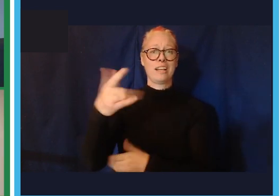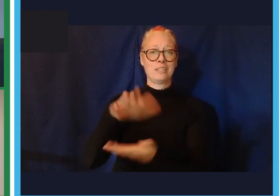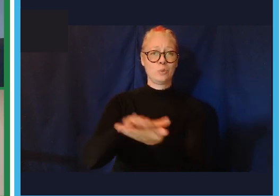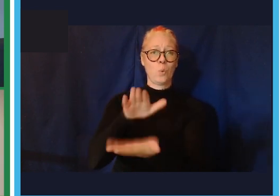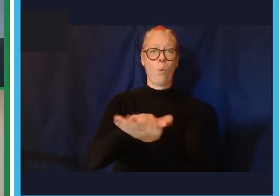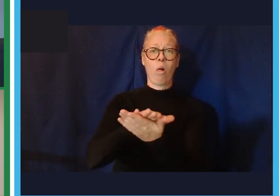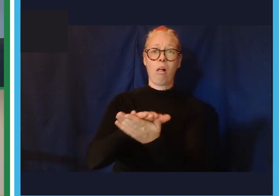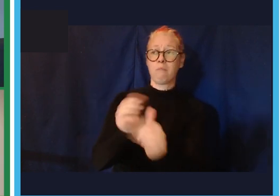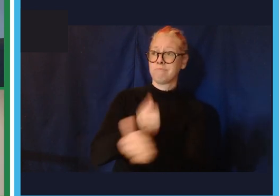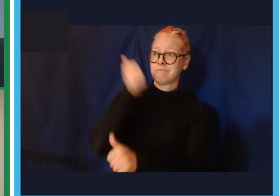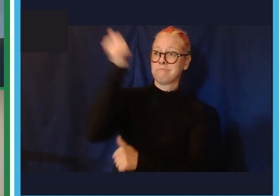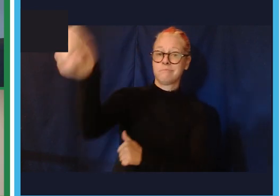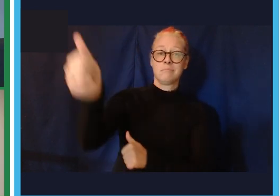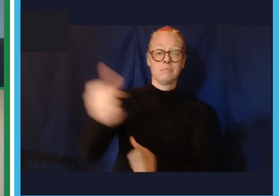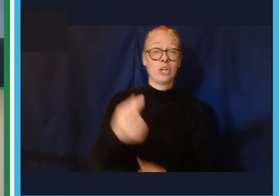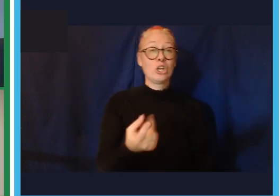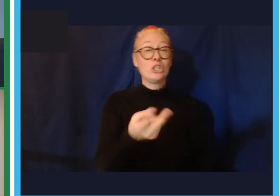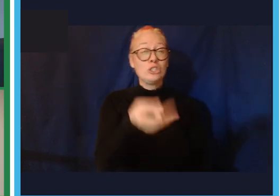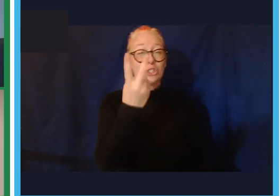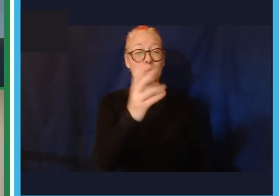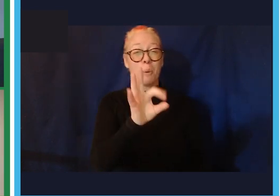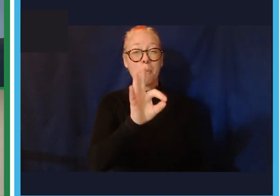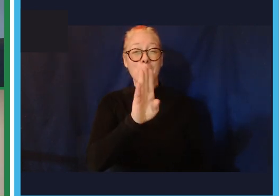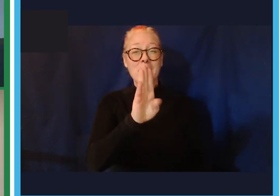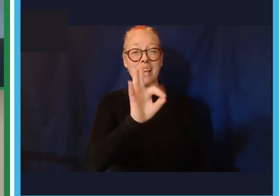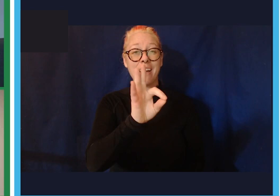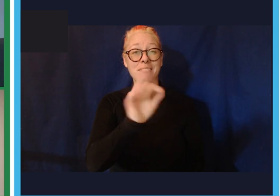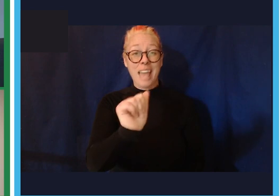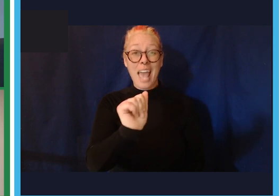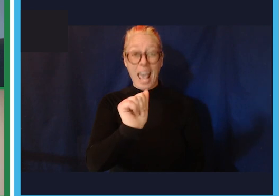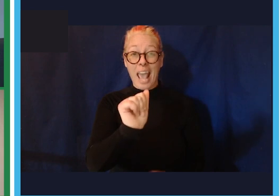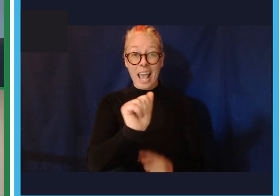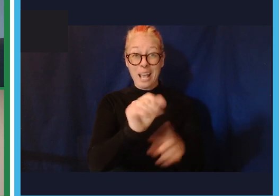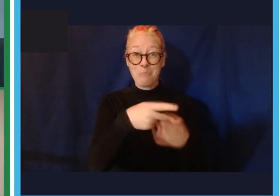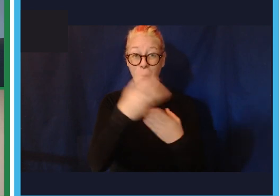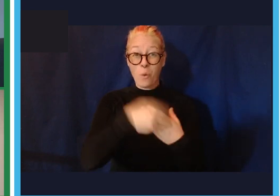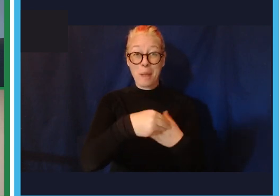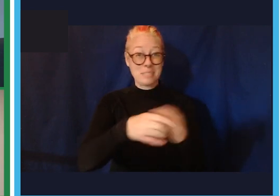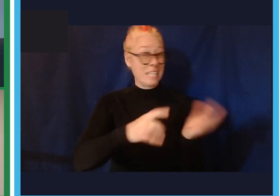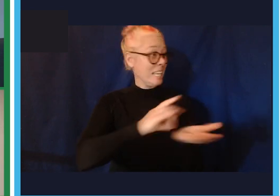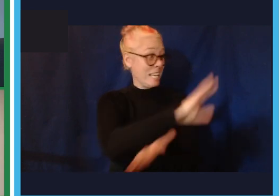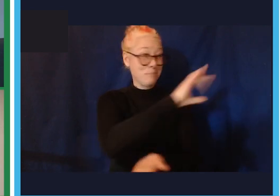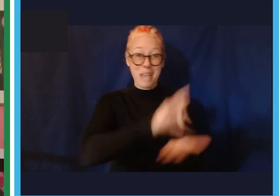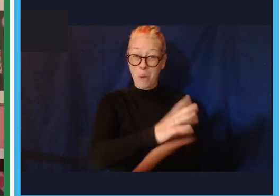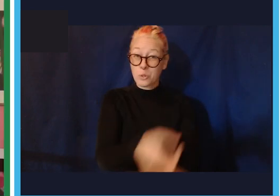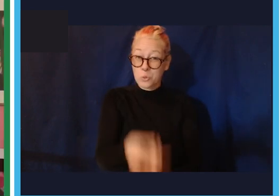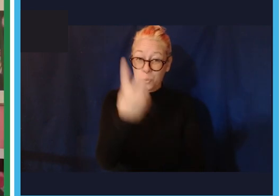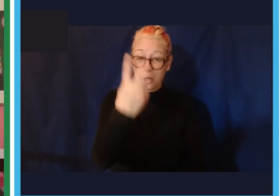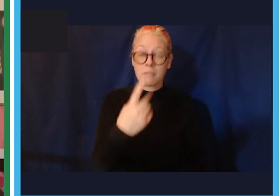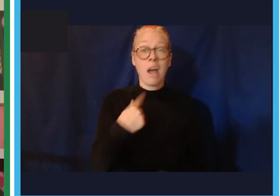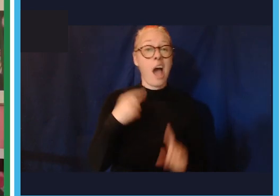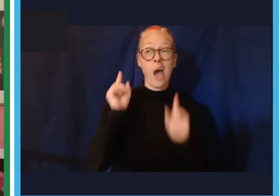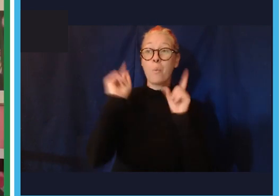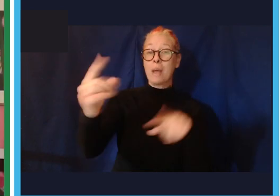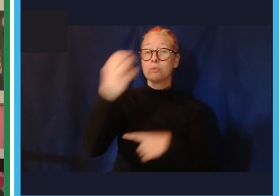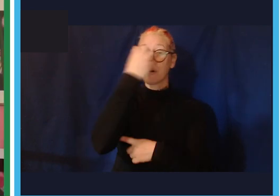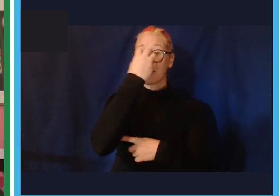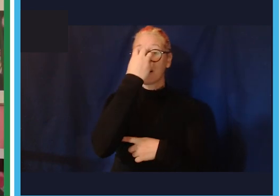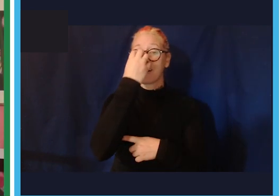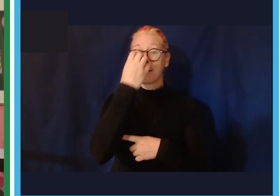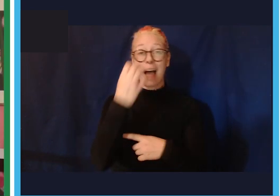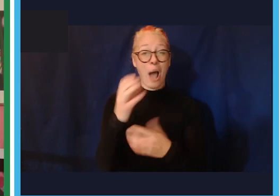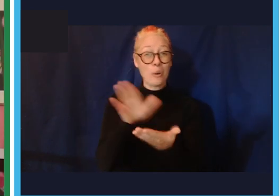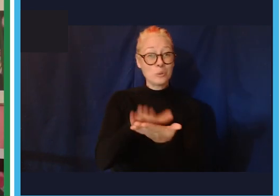media. And so it's only been arts education, and that's been a big part of why I'm able to